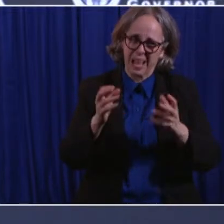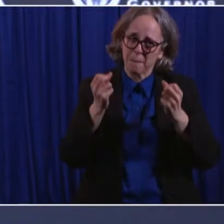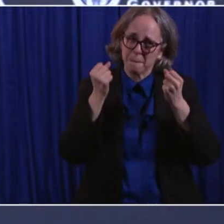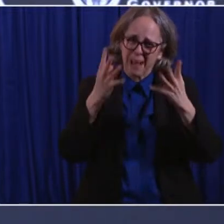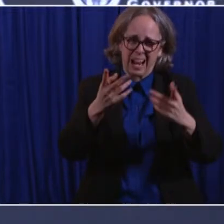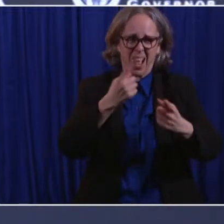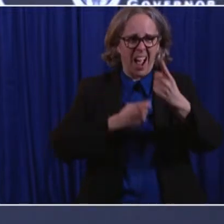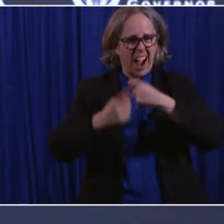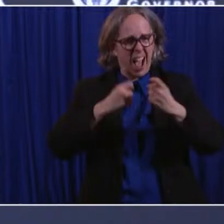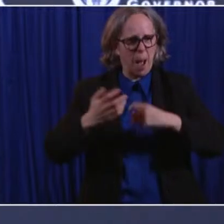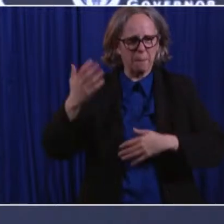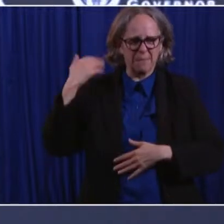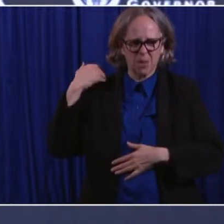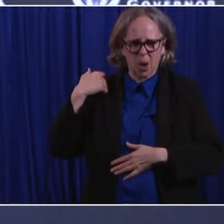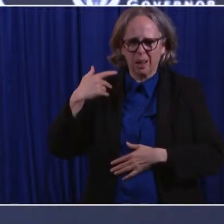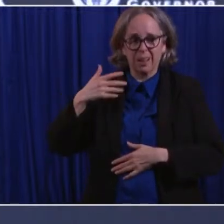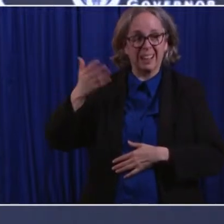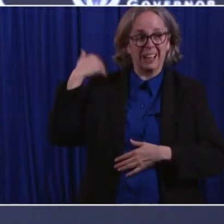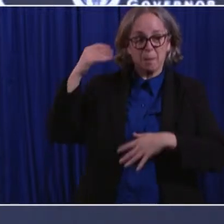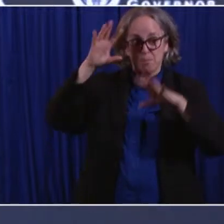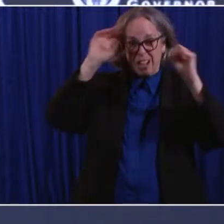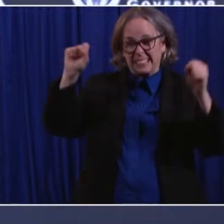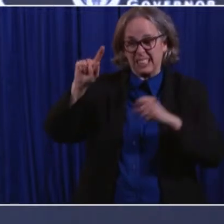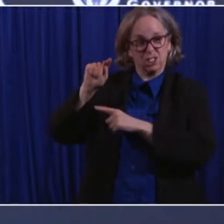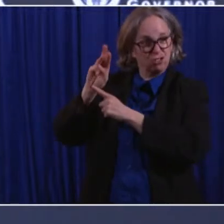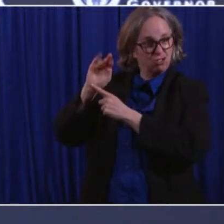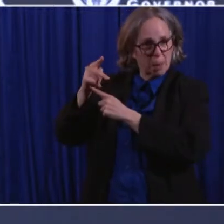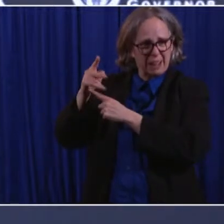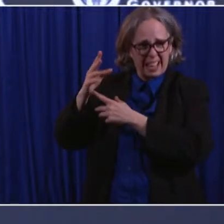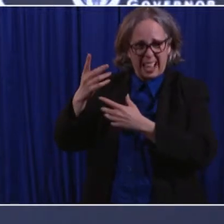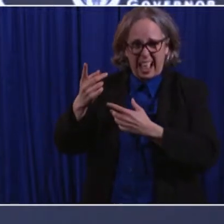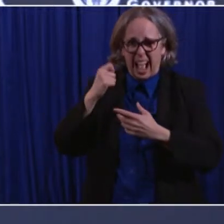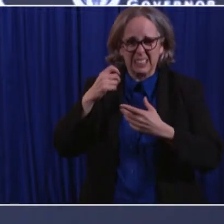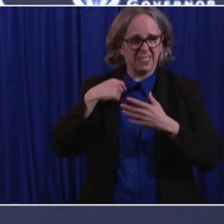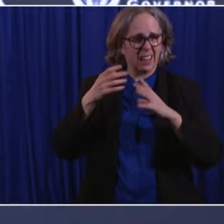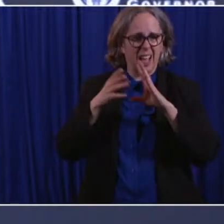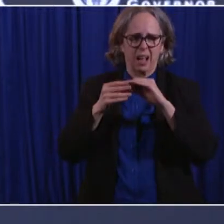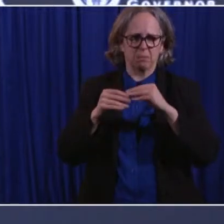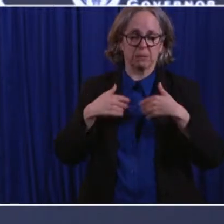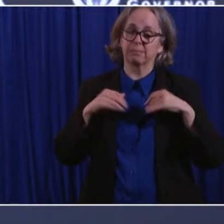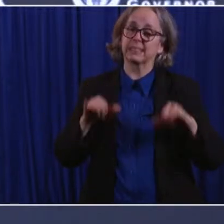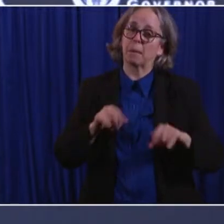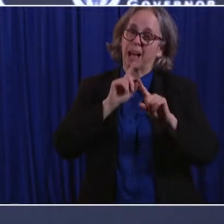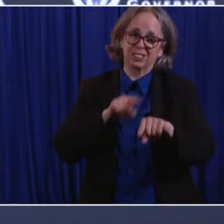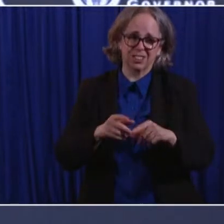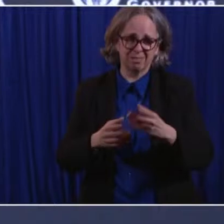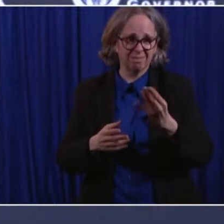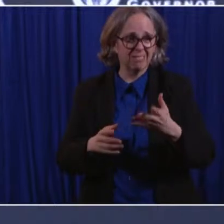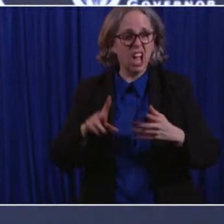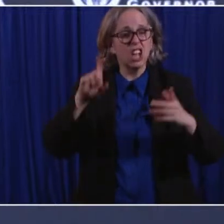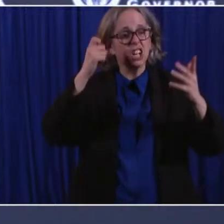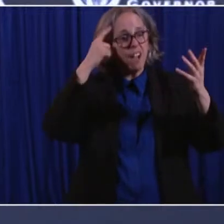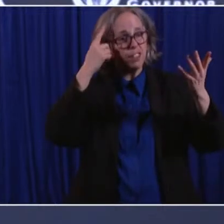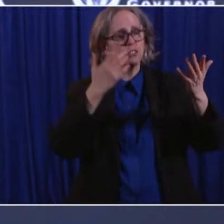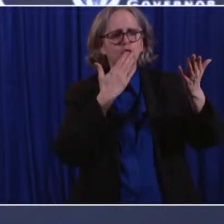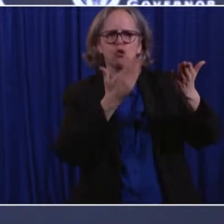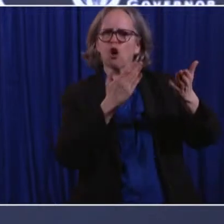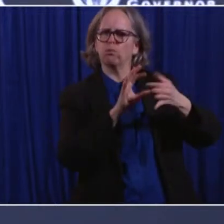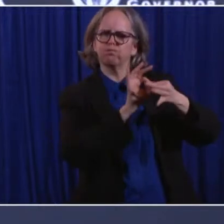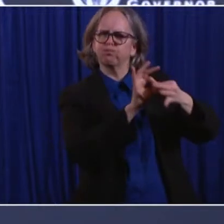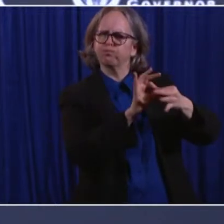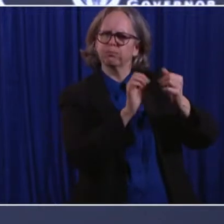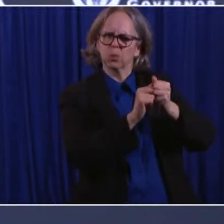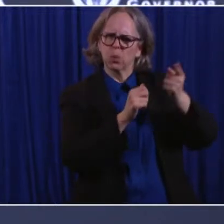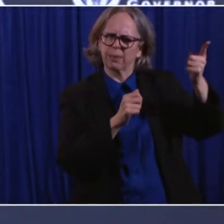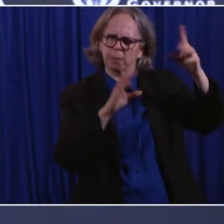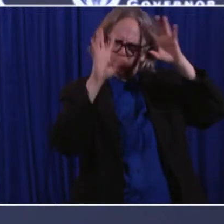president, I believe that the governor of the state of Ohio should have a good relationship, a good working relationship with the President of the United States of